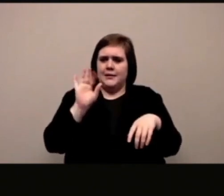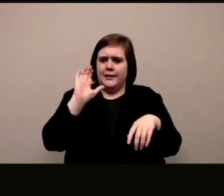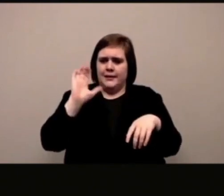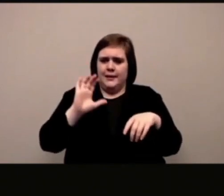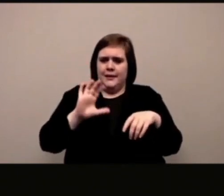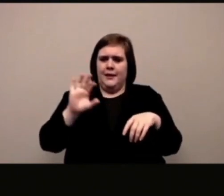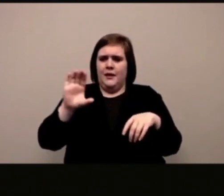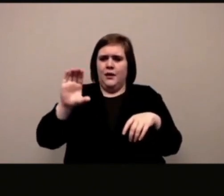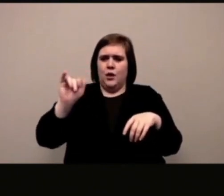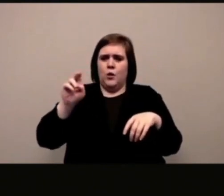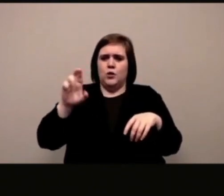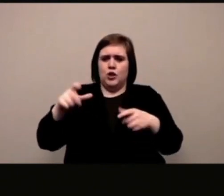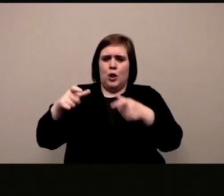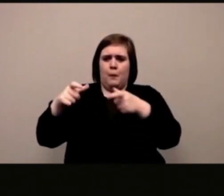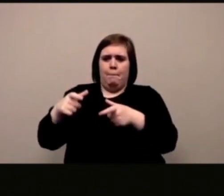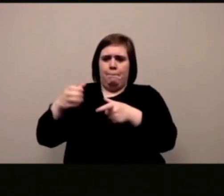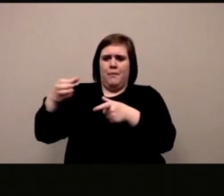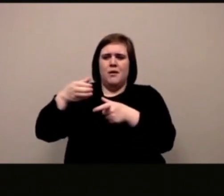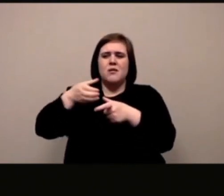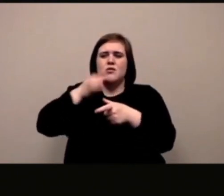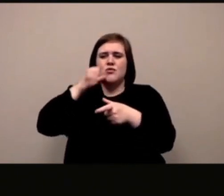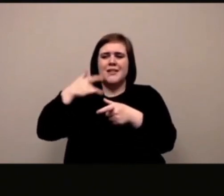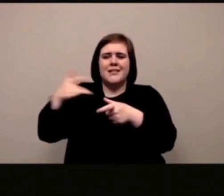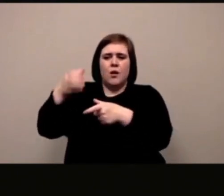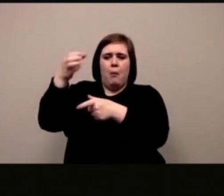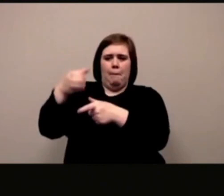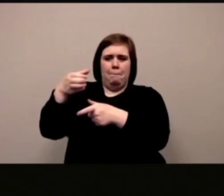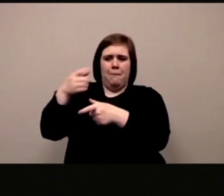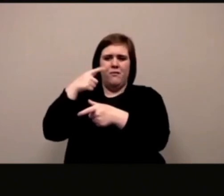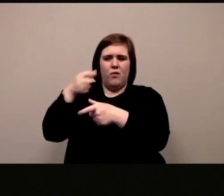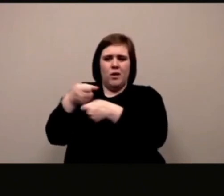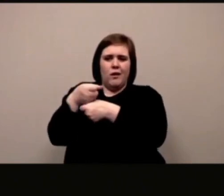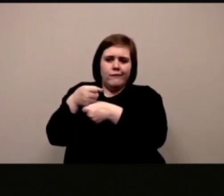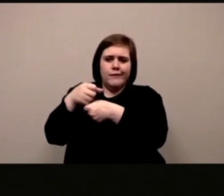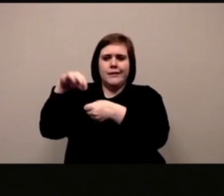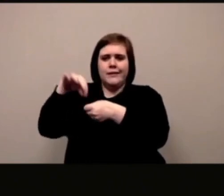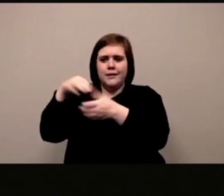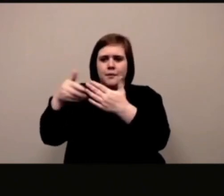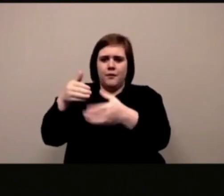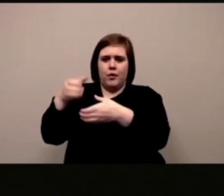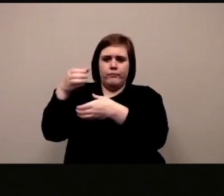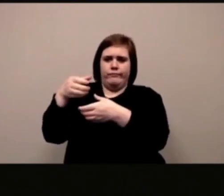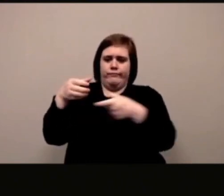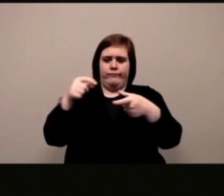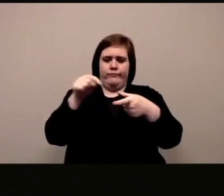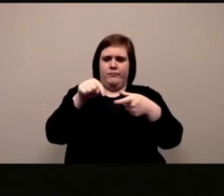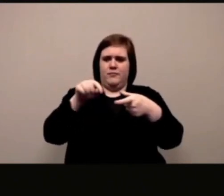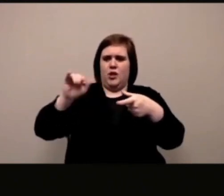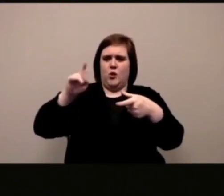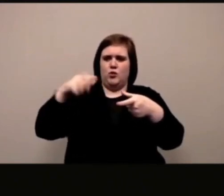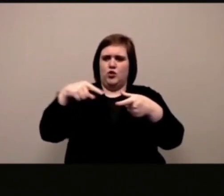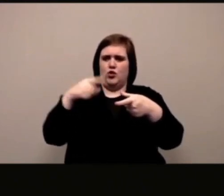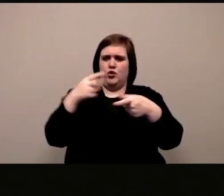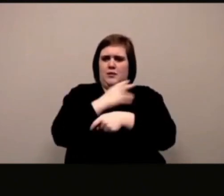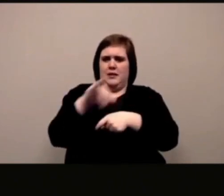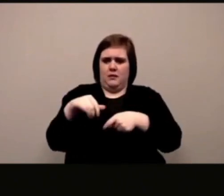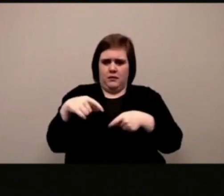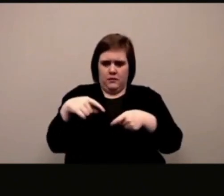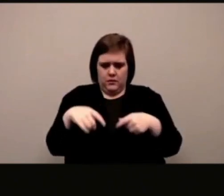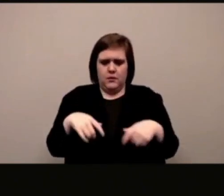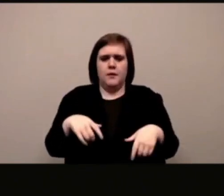it, but I used a coaster too for a coffee or tea. Great. And then